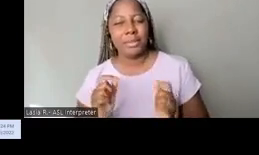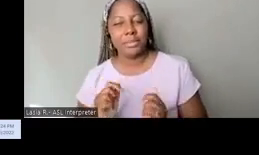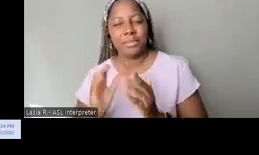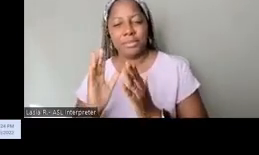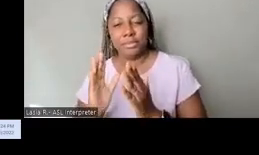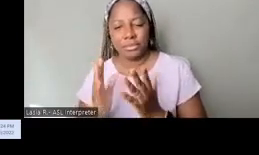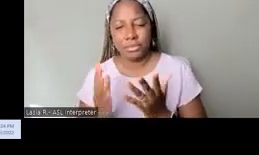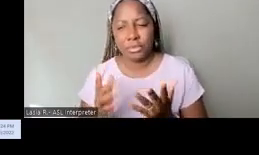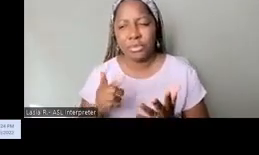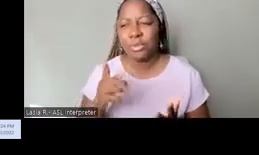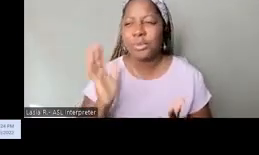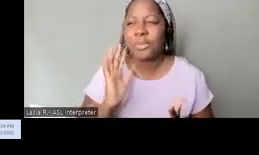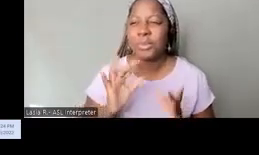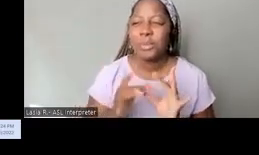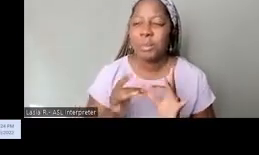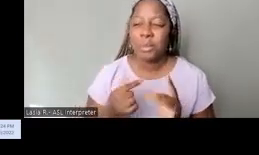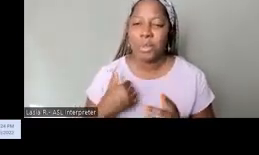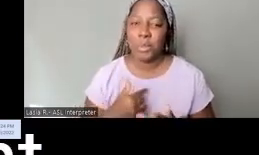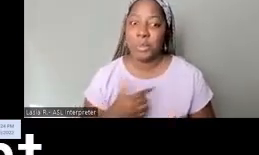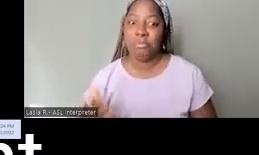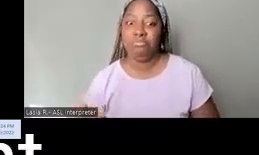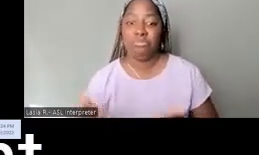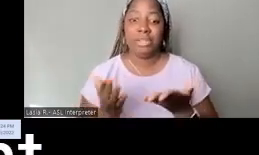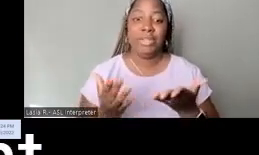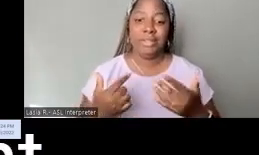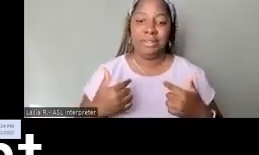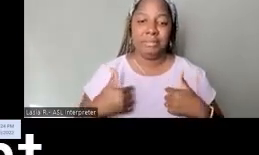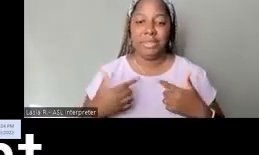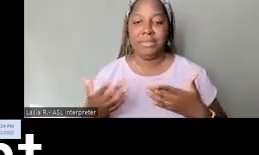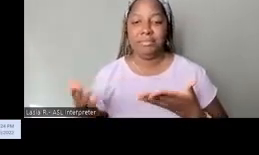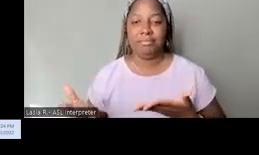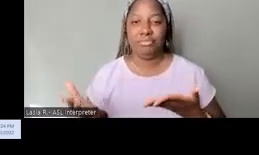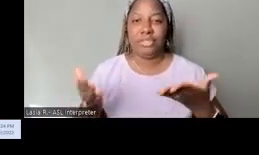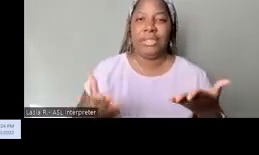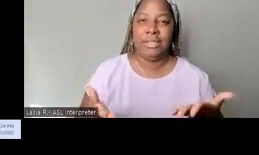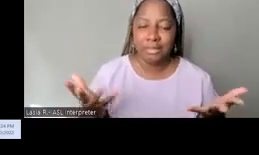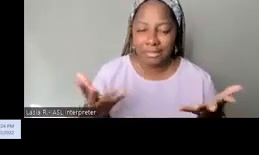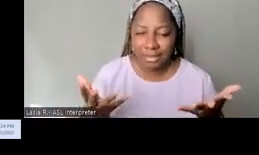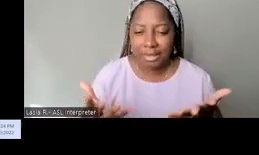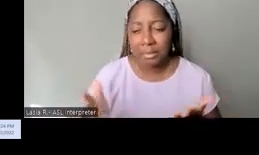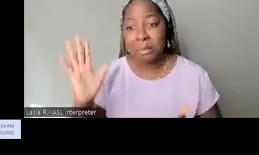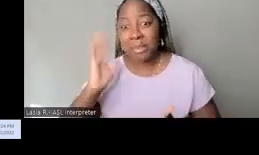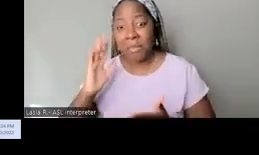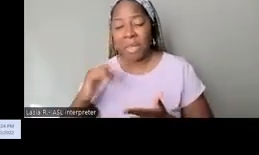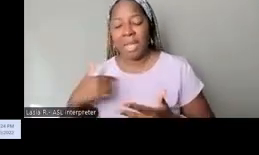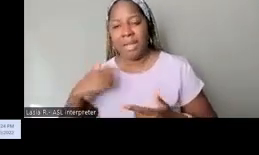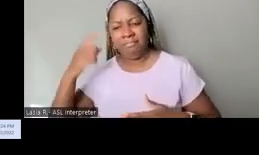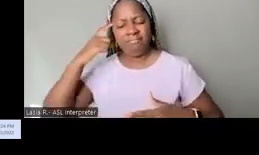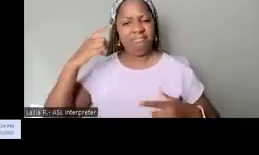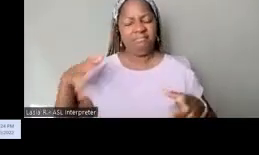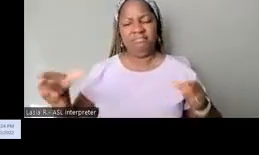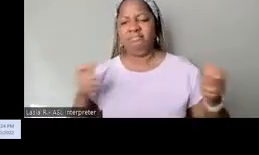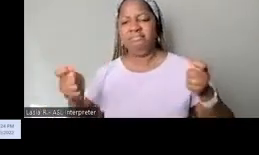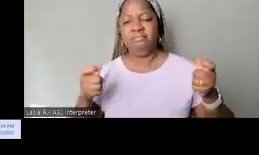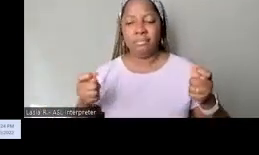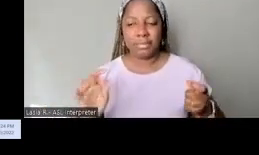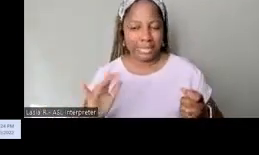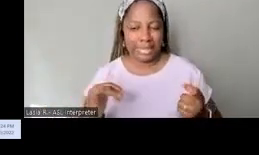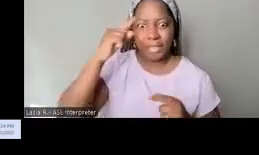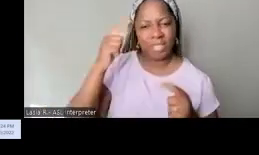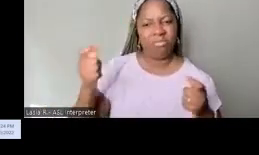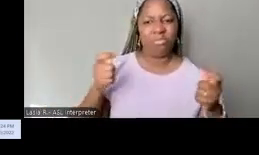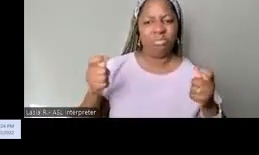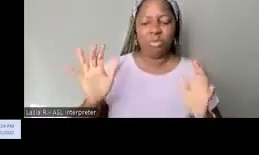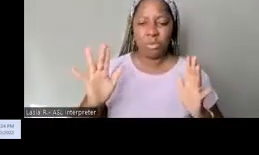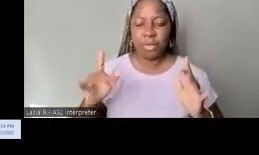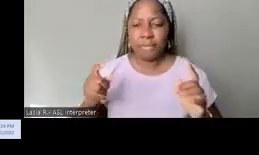bring, what I had brought traditionally or historically is now different than what I'm bringing. And when you're talking about your body and your